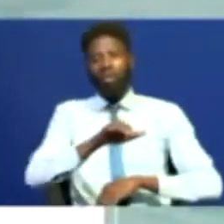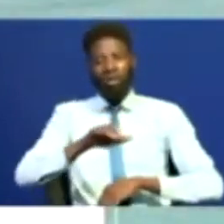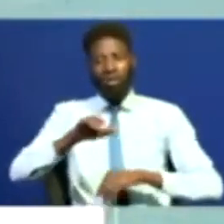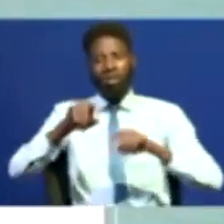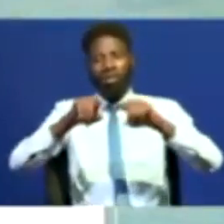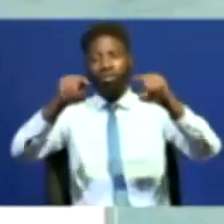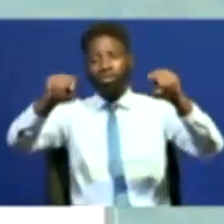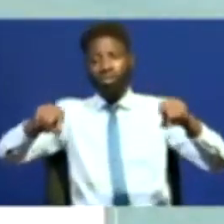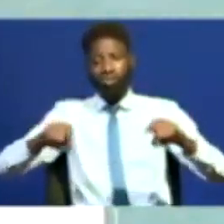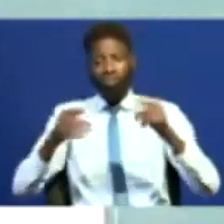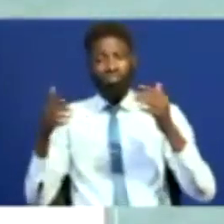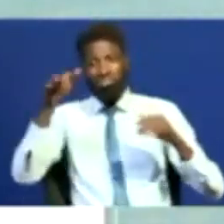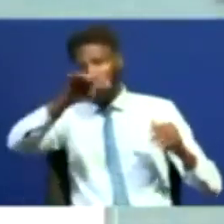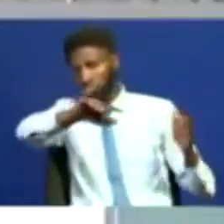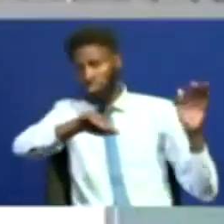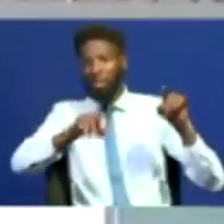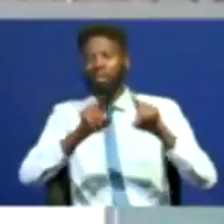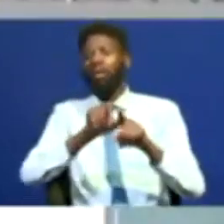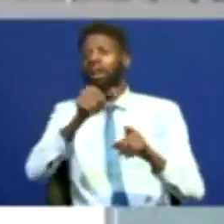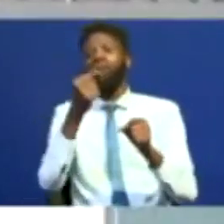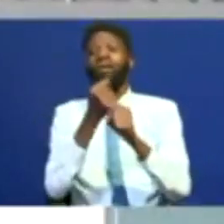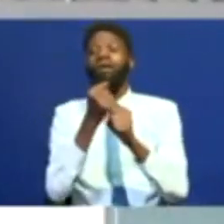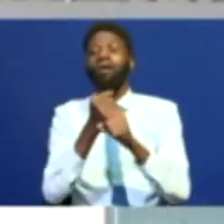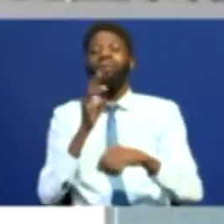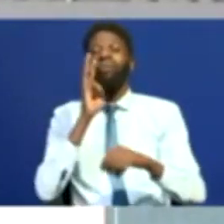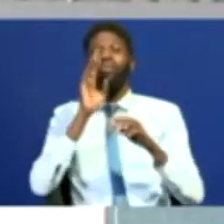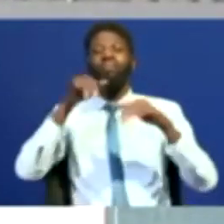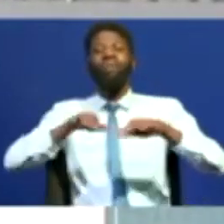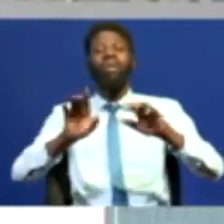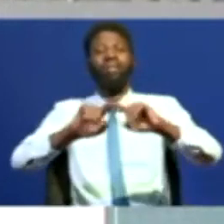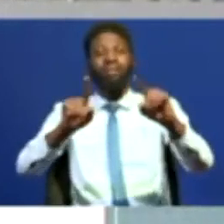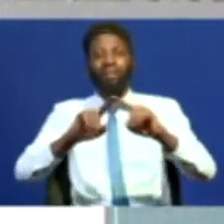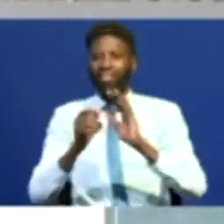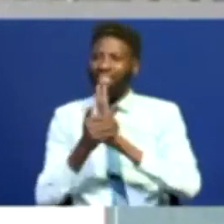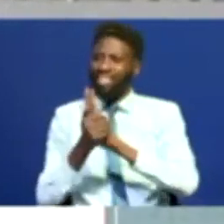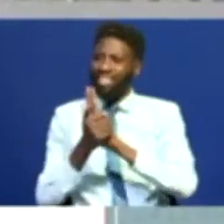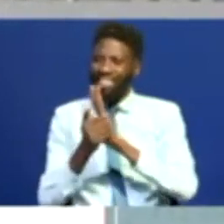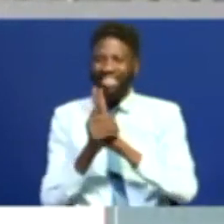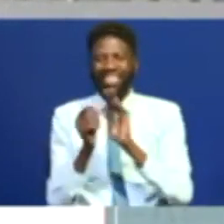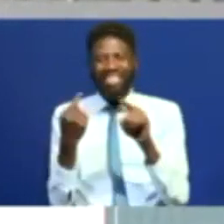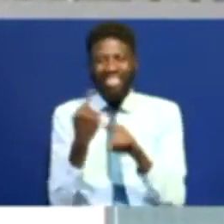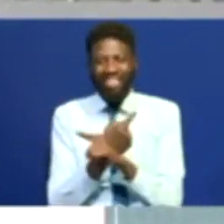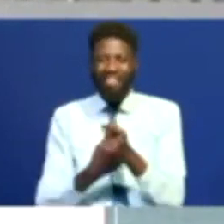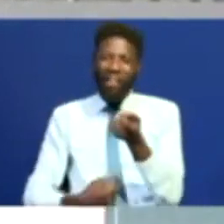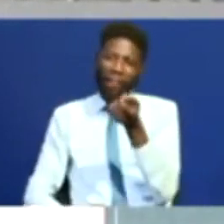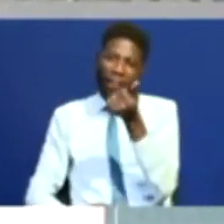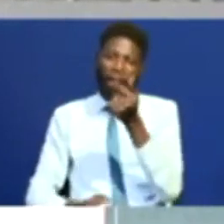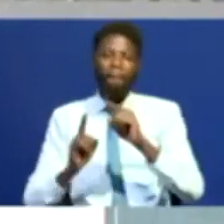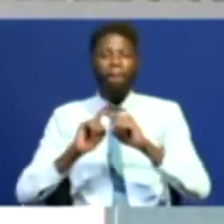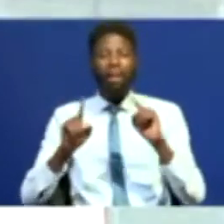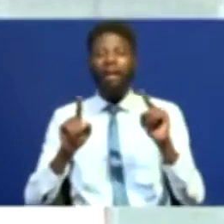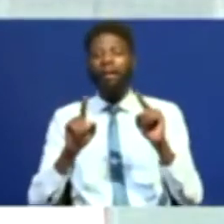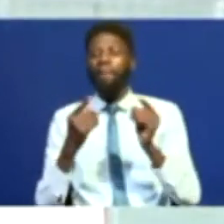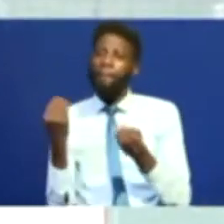those who work in open facilities, the skills are a little bit different, but it's more or less the